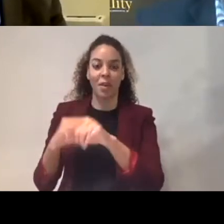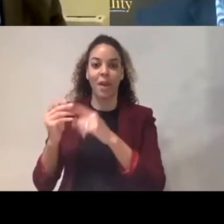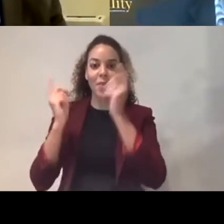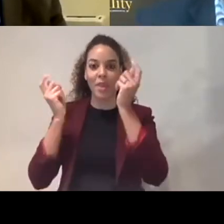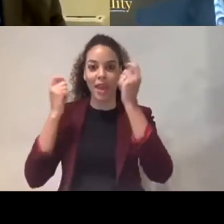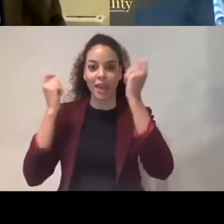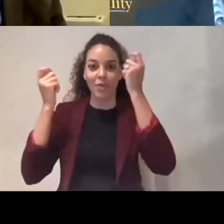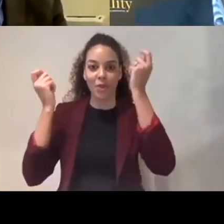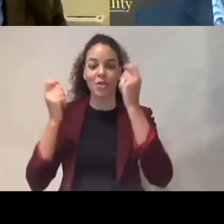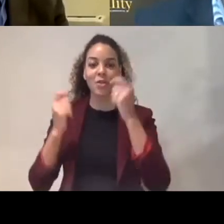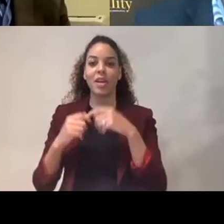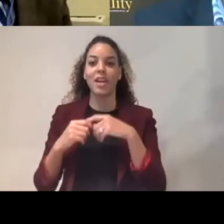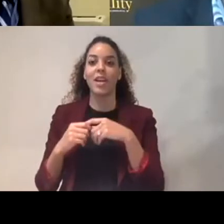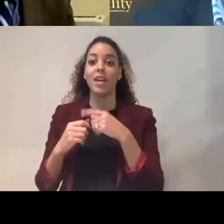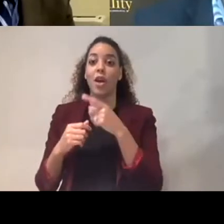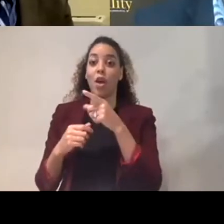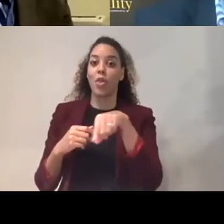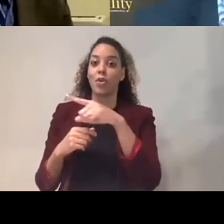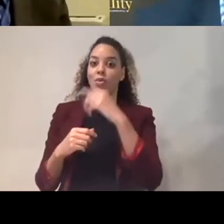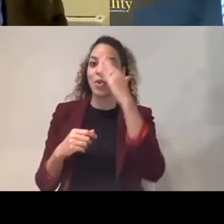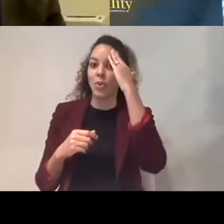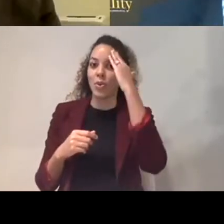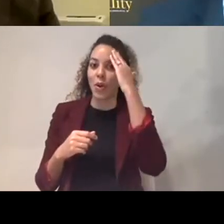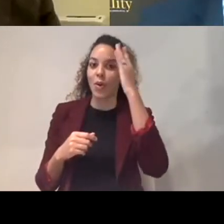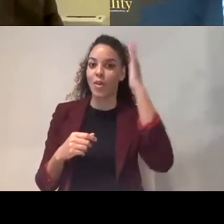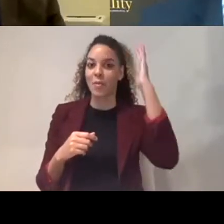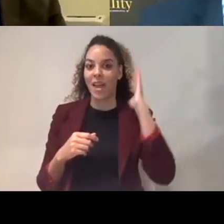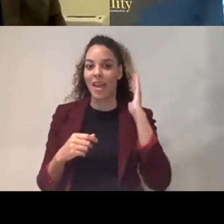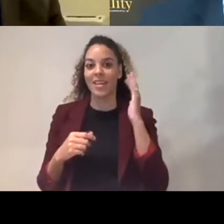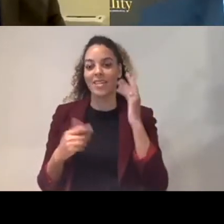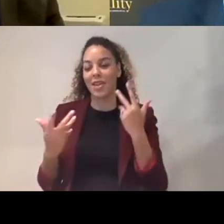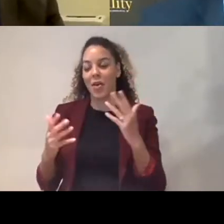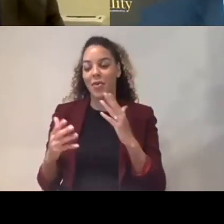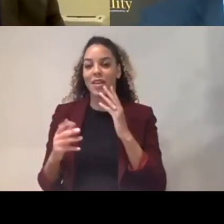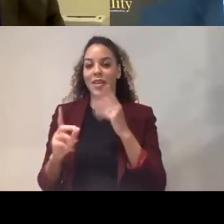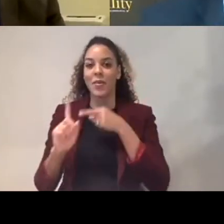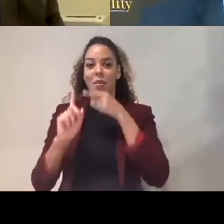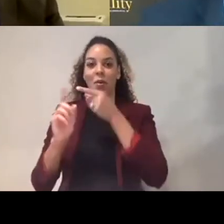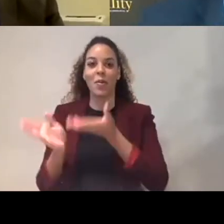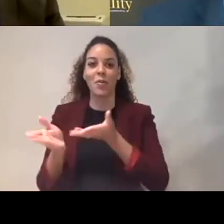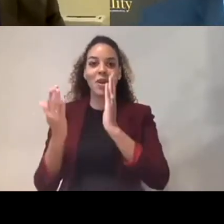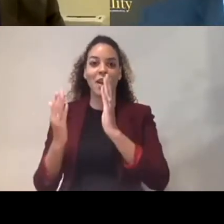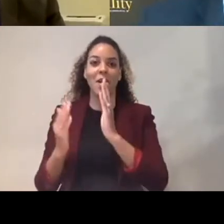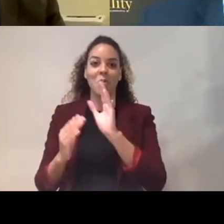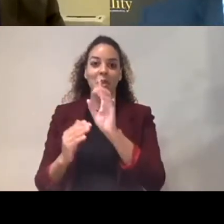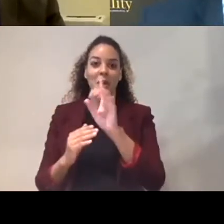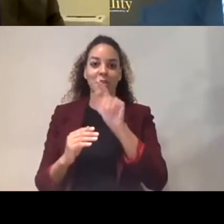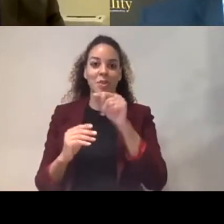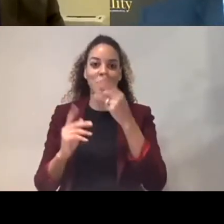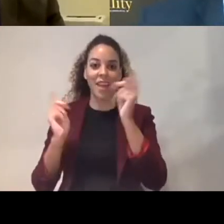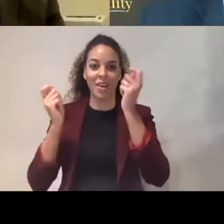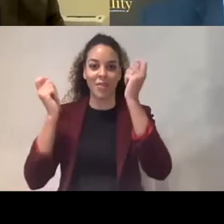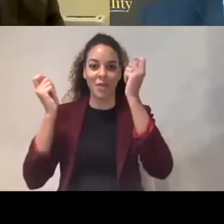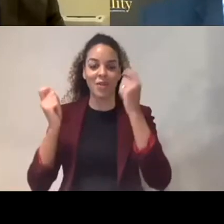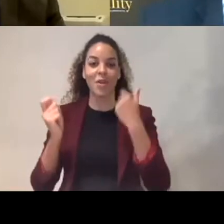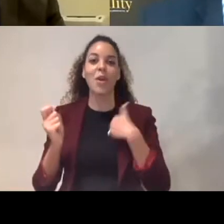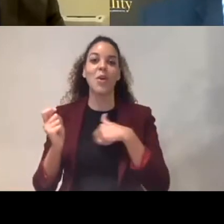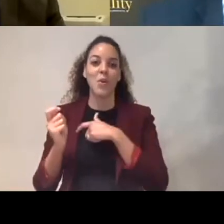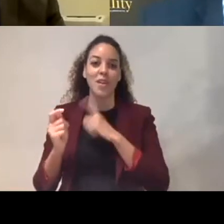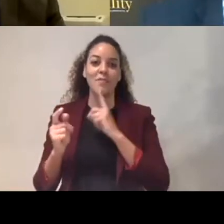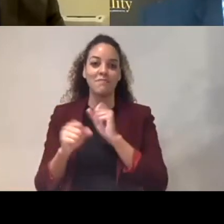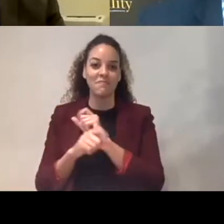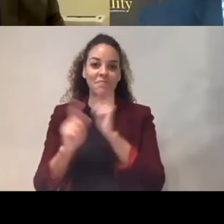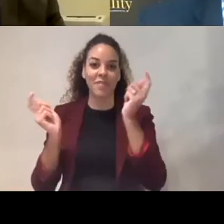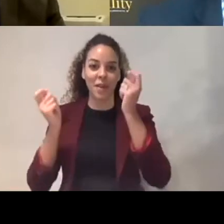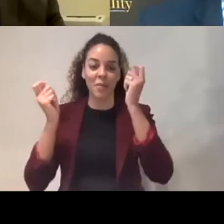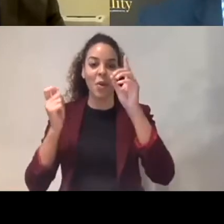in the past, I think it would be no surprise that I was intending to bring that up as well. That we are celebrating the 100th anniversary,